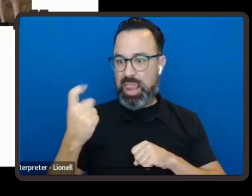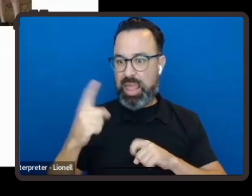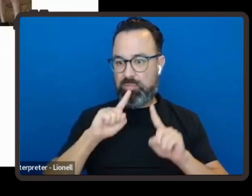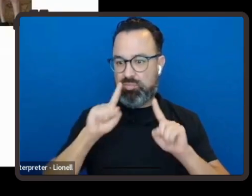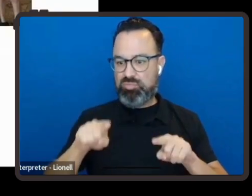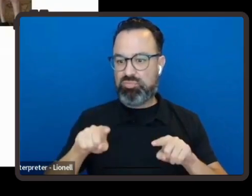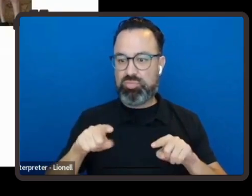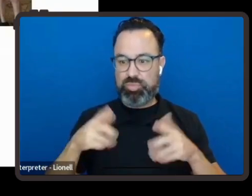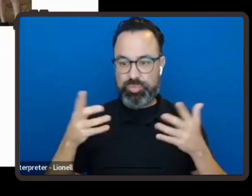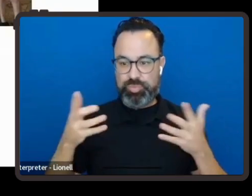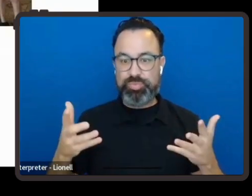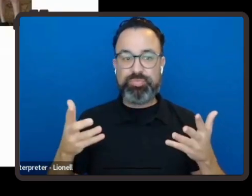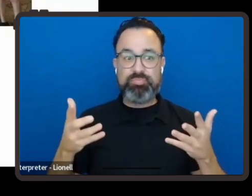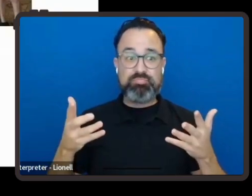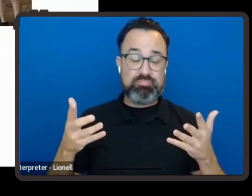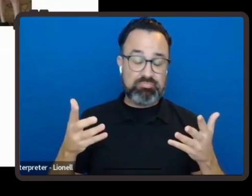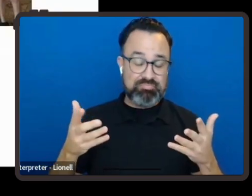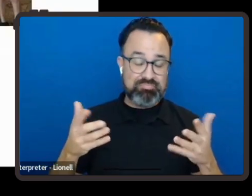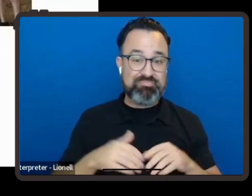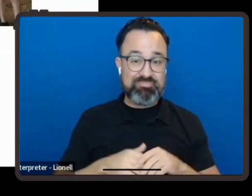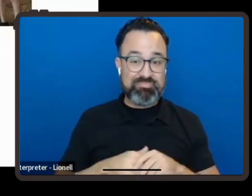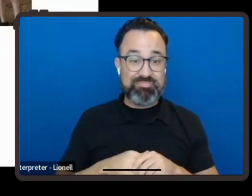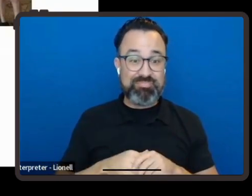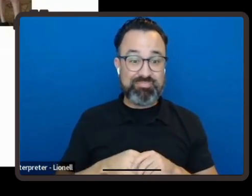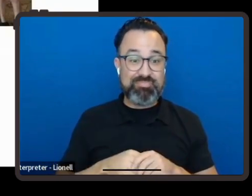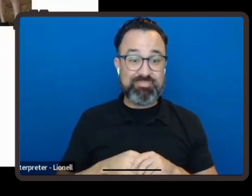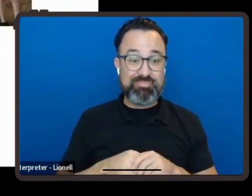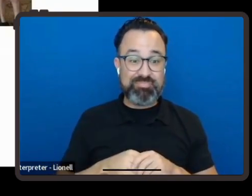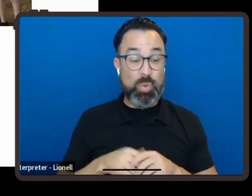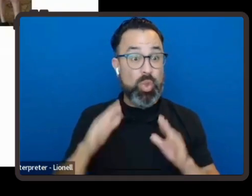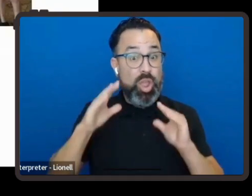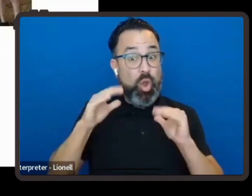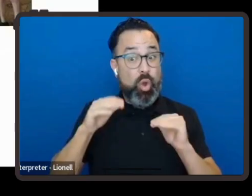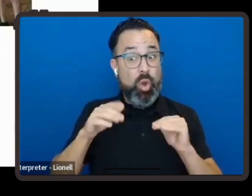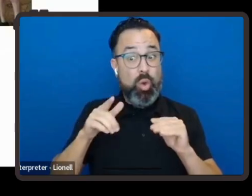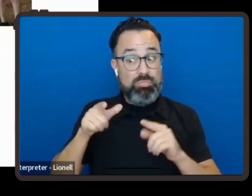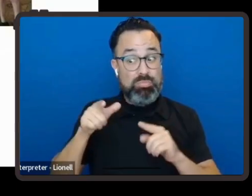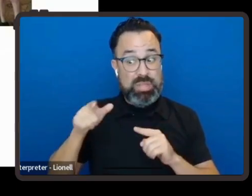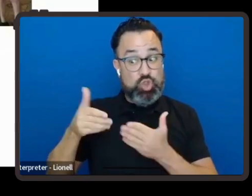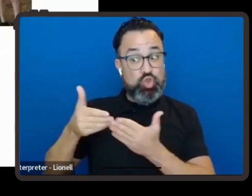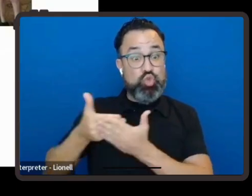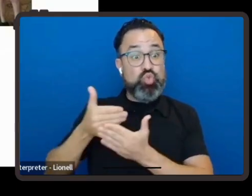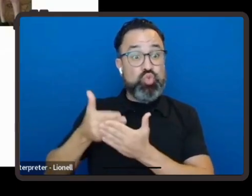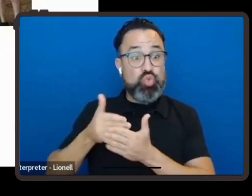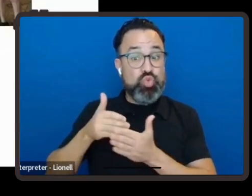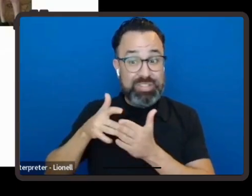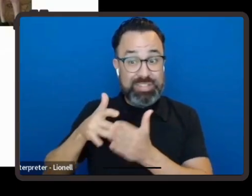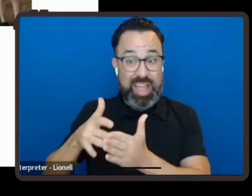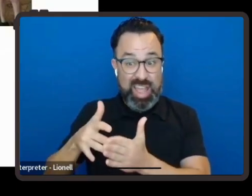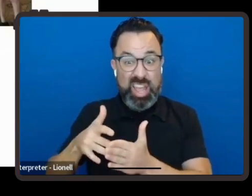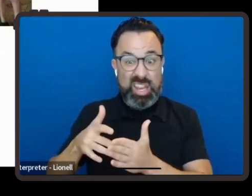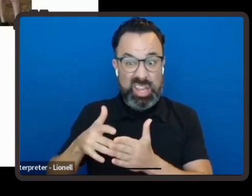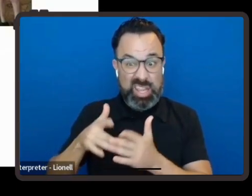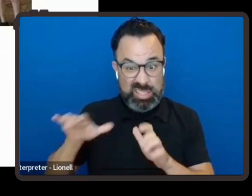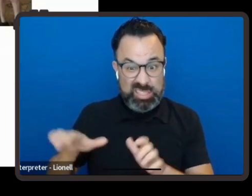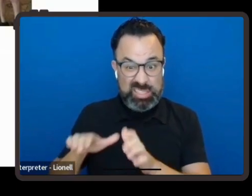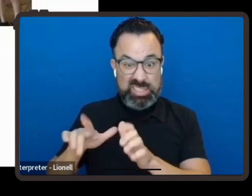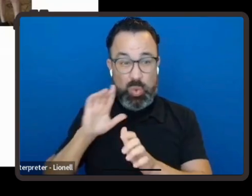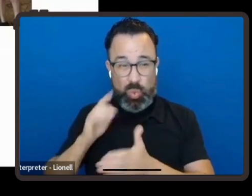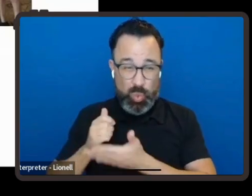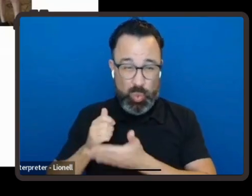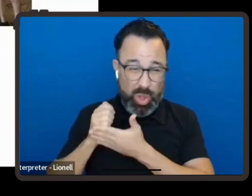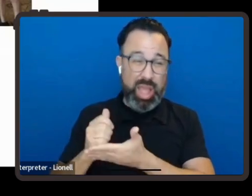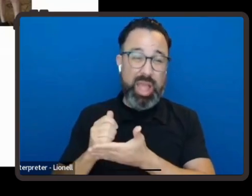we very much hope that this new study will help us reach even more people in the group of over 40.